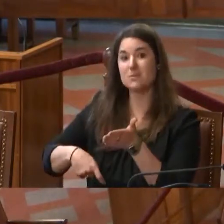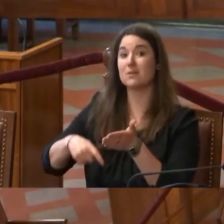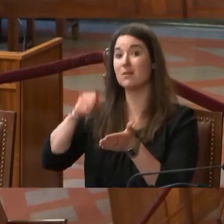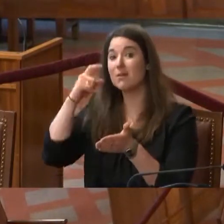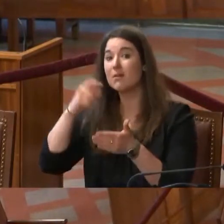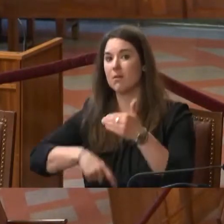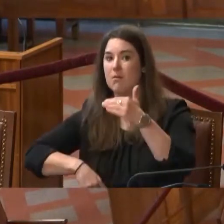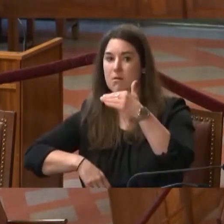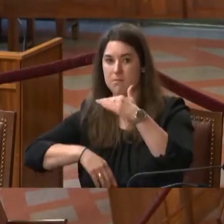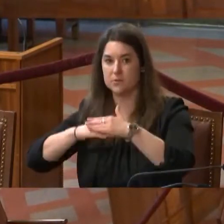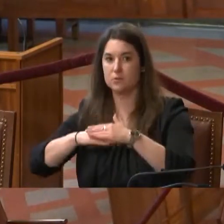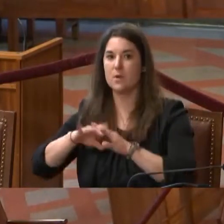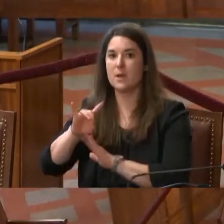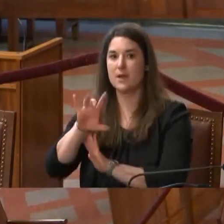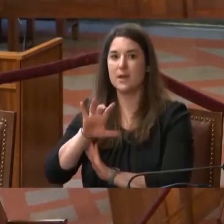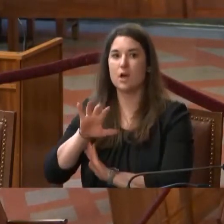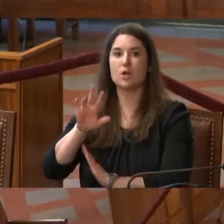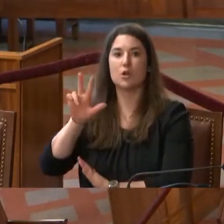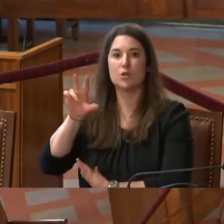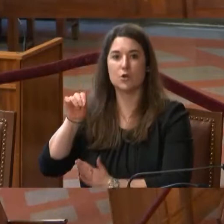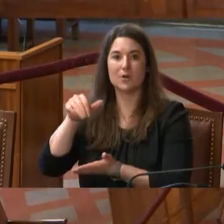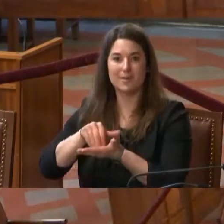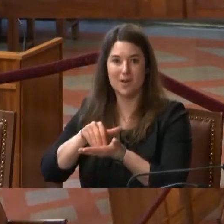to exceed